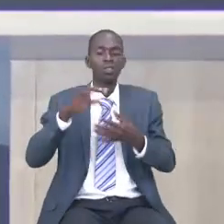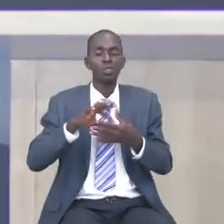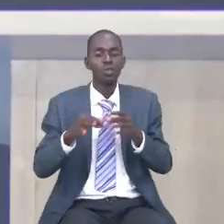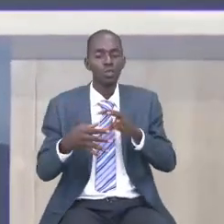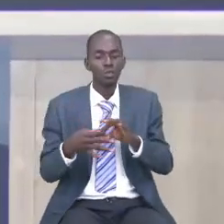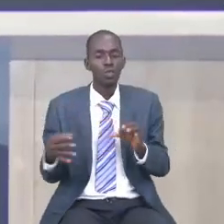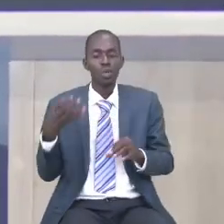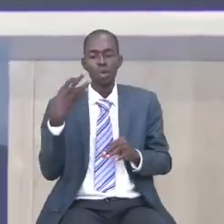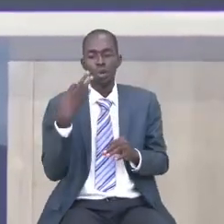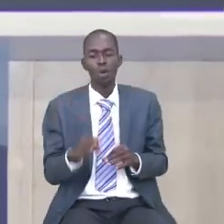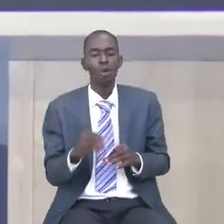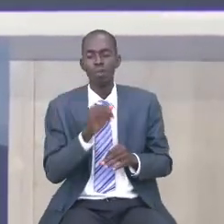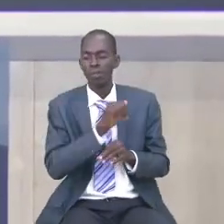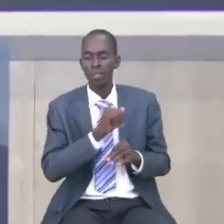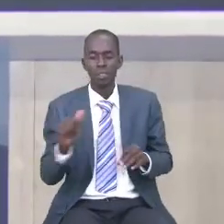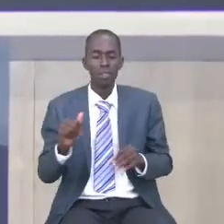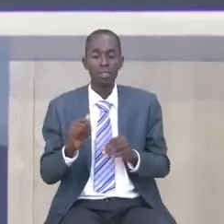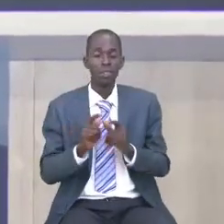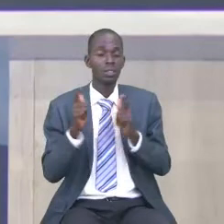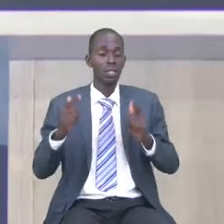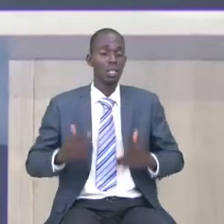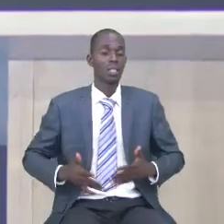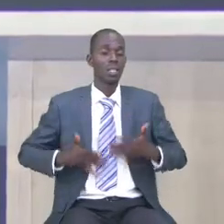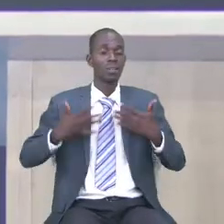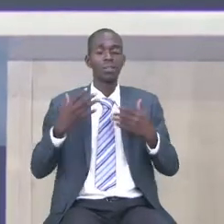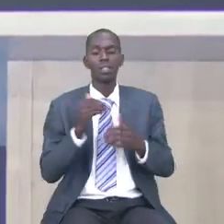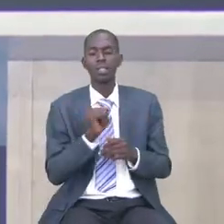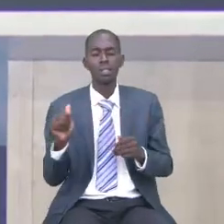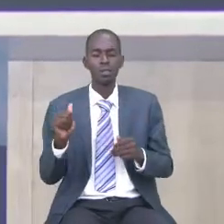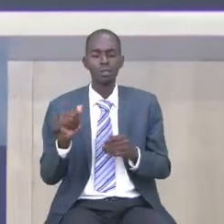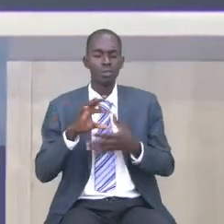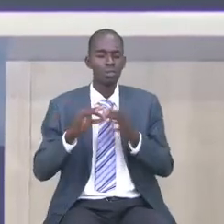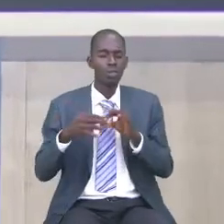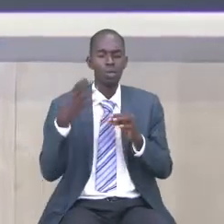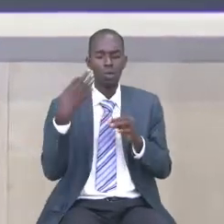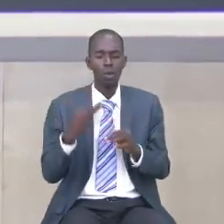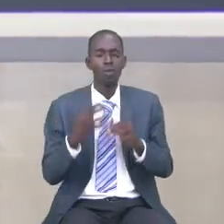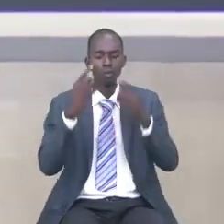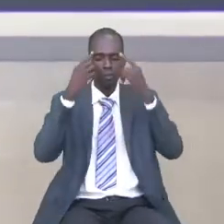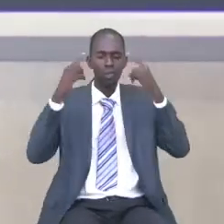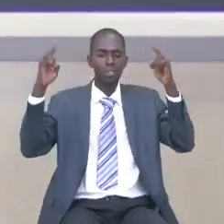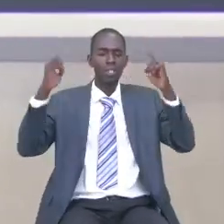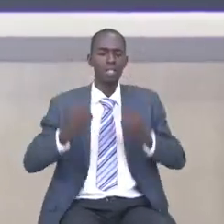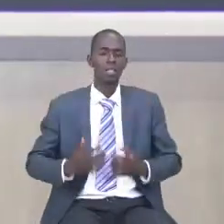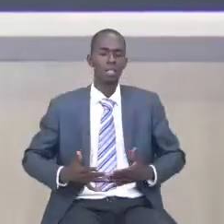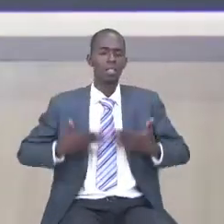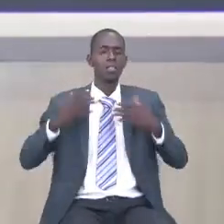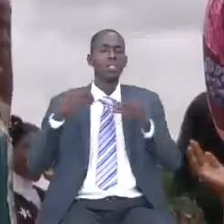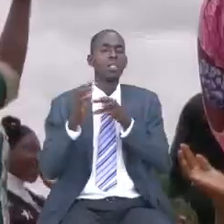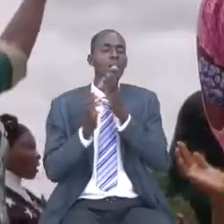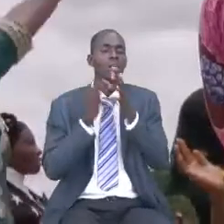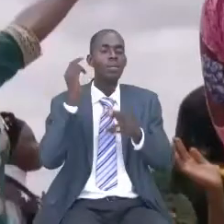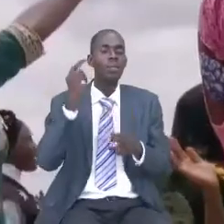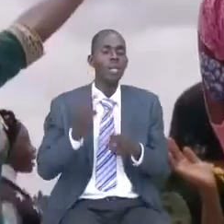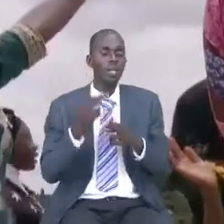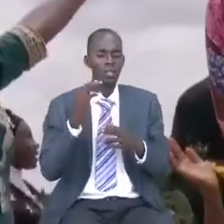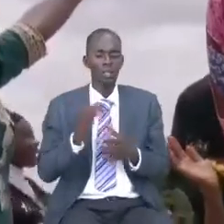a passionate life, and your story of an achieving life in Jesus'